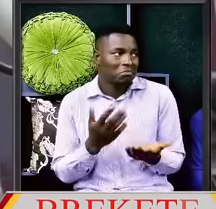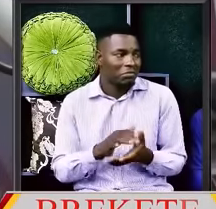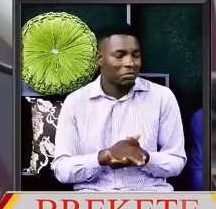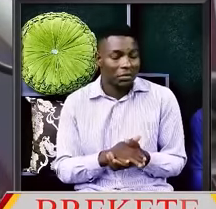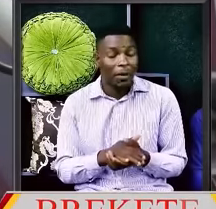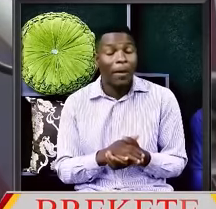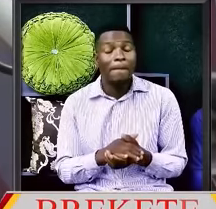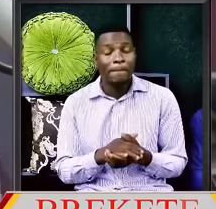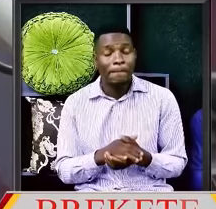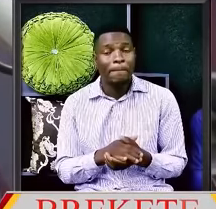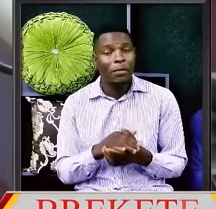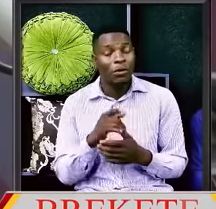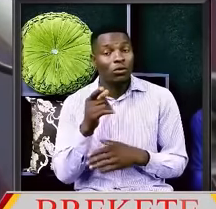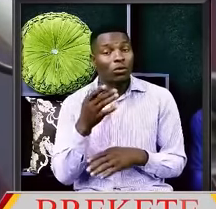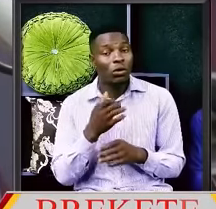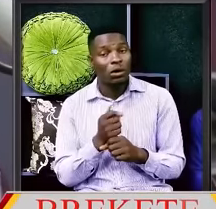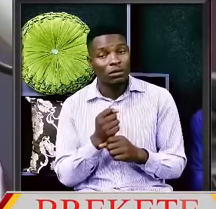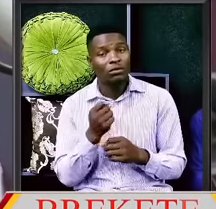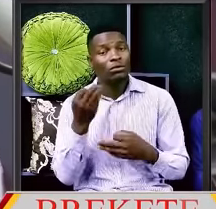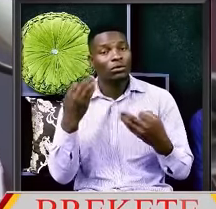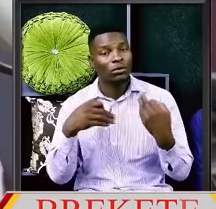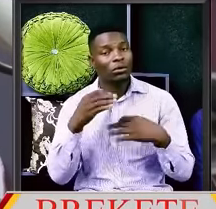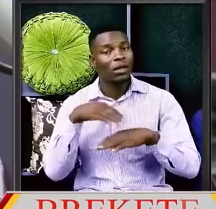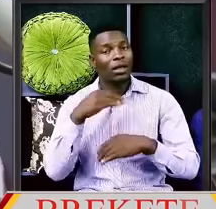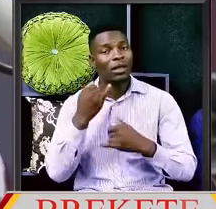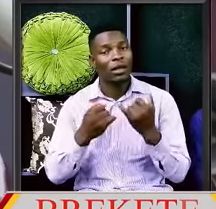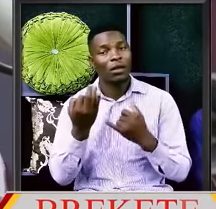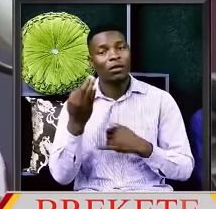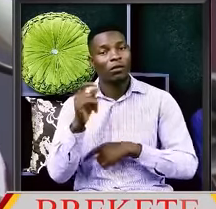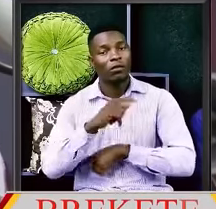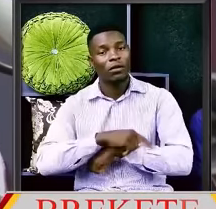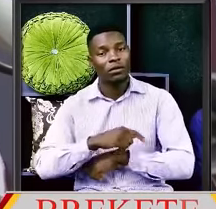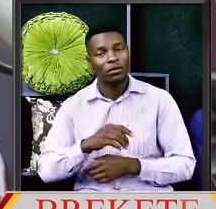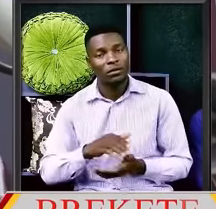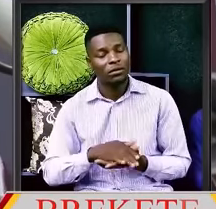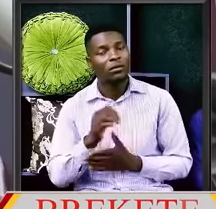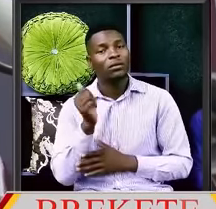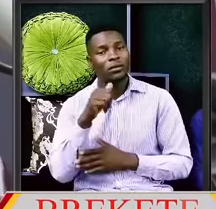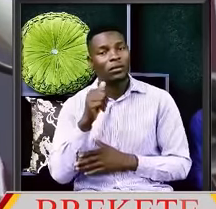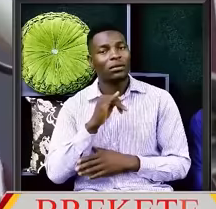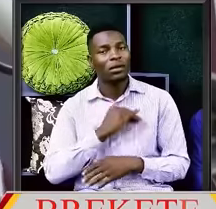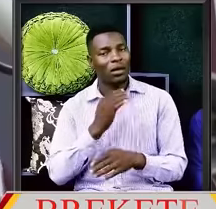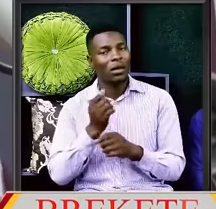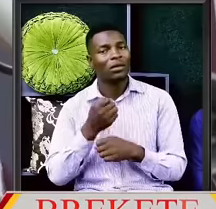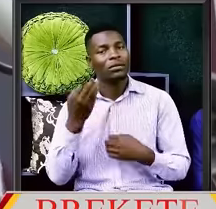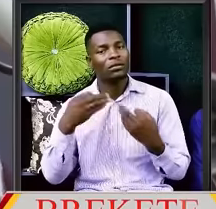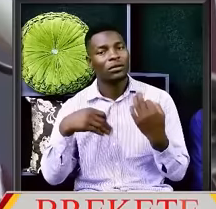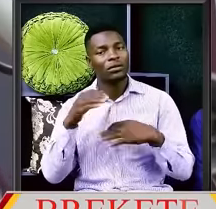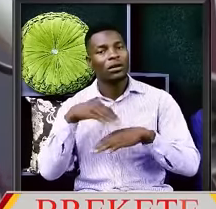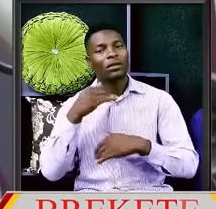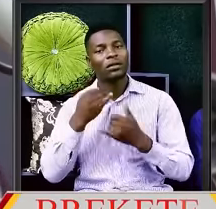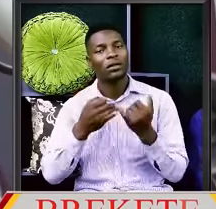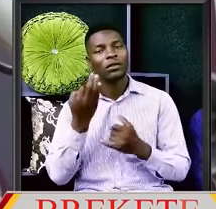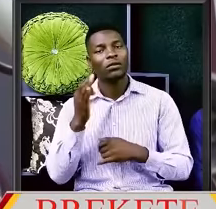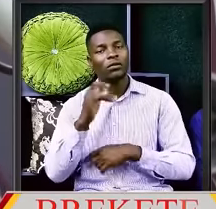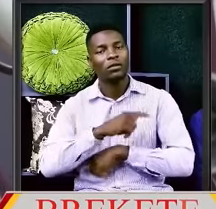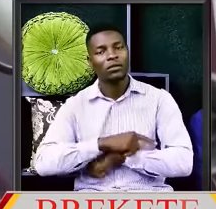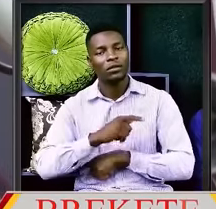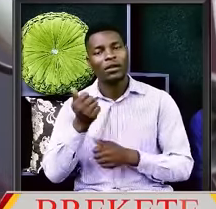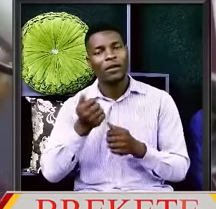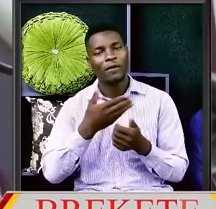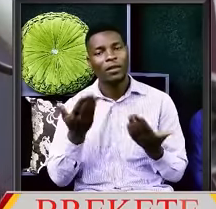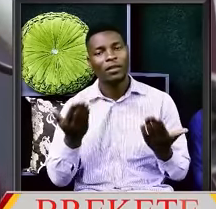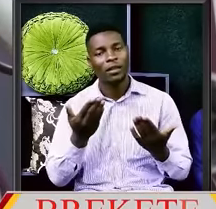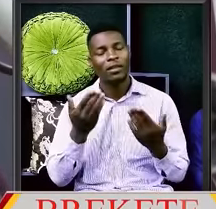I know. But you get justice at the end of the day. Yes, now we did though. We did. Yeah. Everything